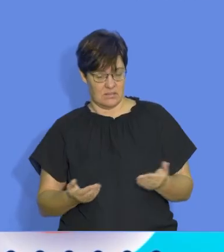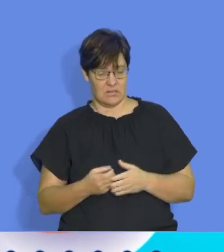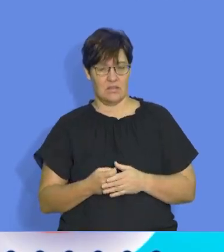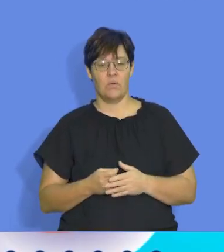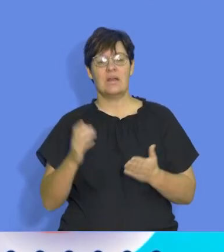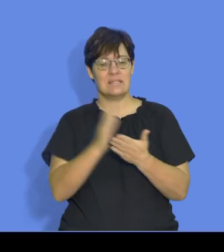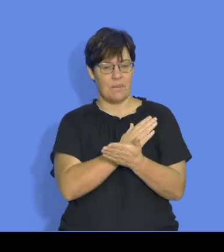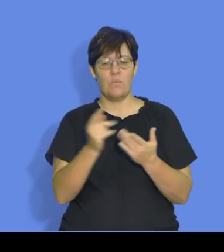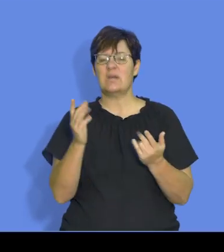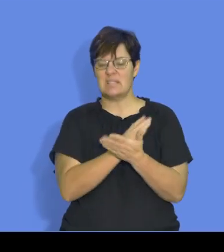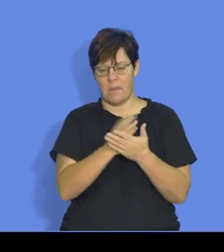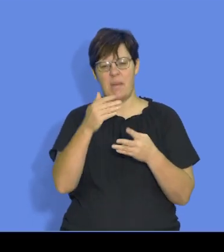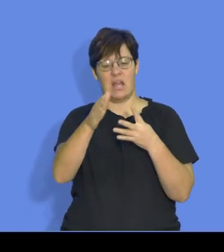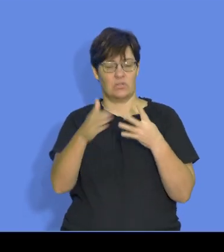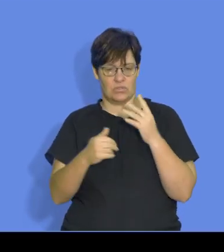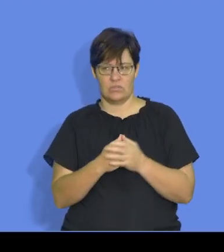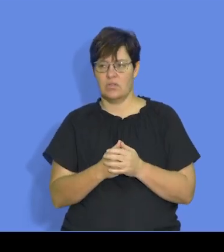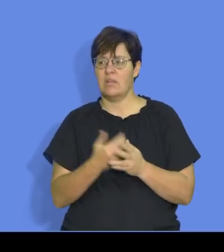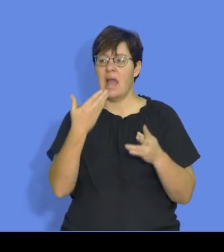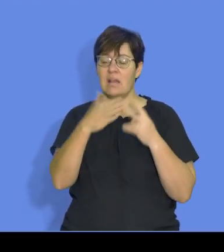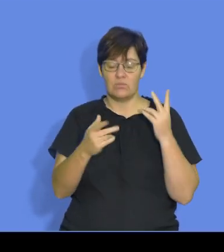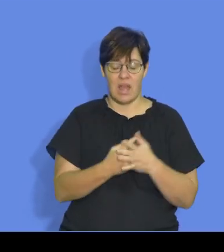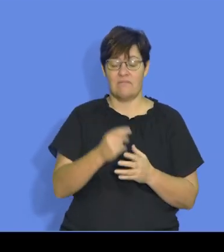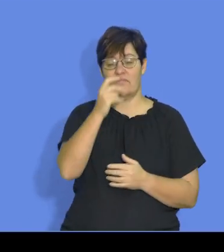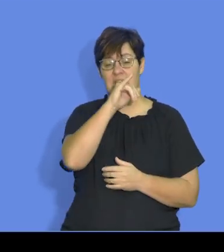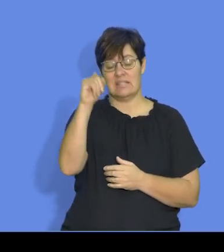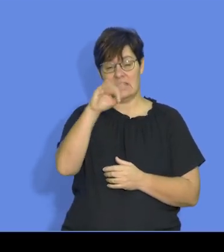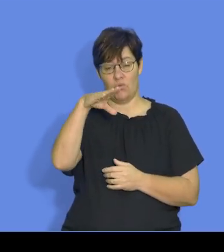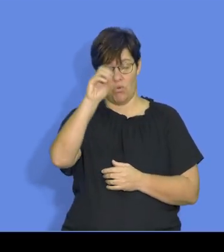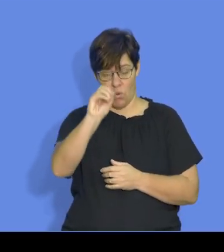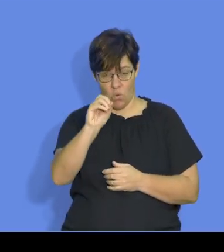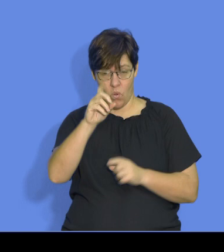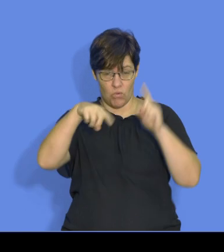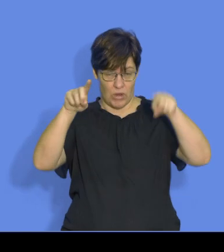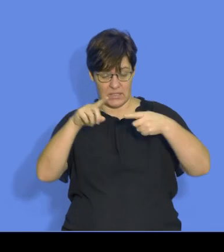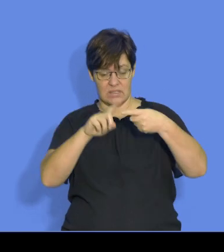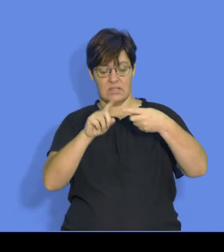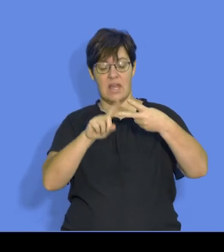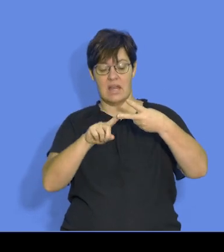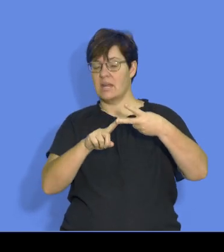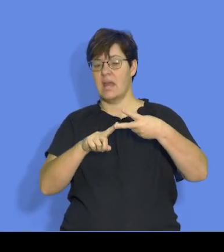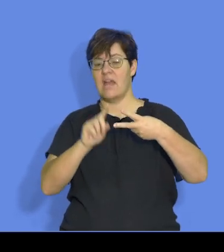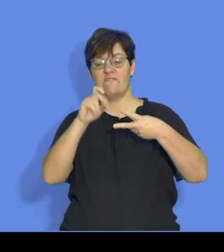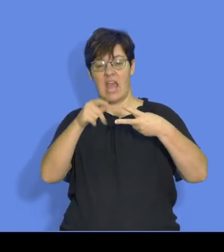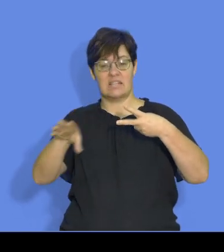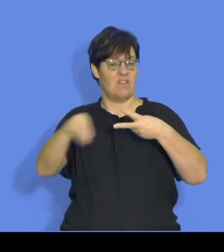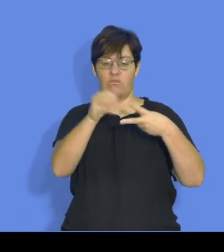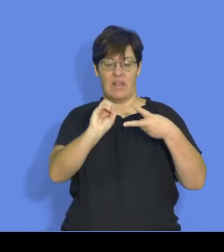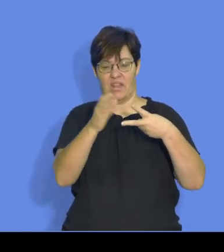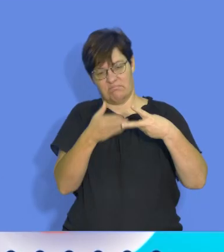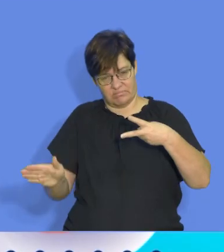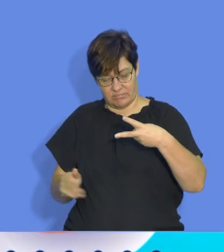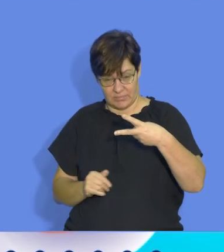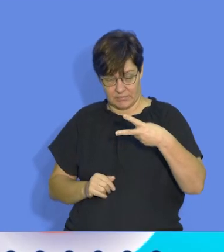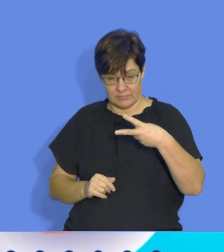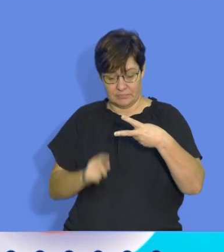are exclusions. What are the exclusions? You get zero-rated items, you get VAT exempt items. Most important